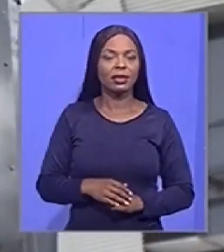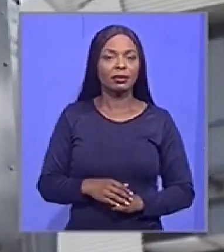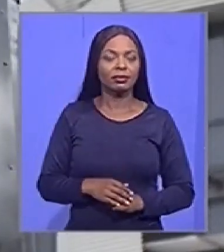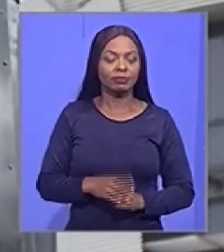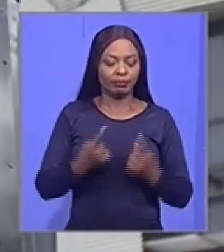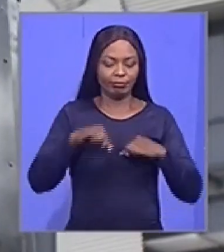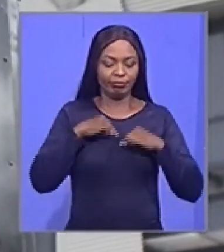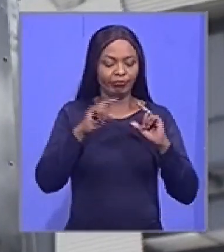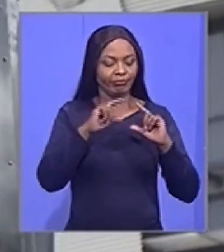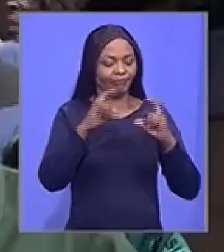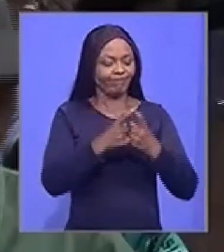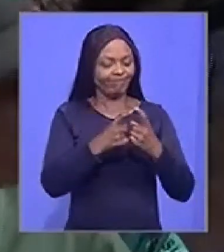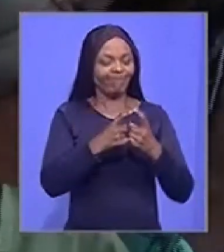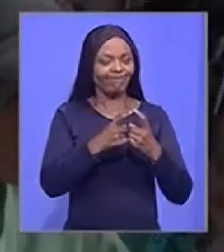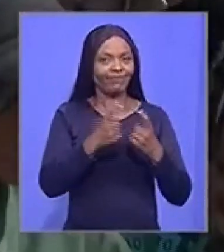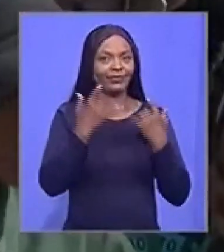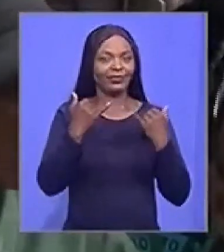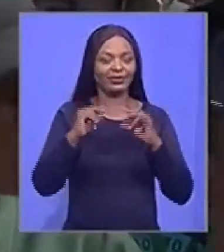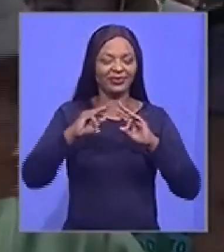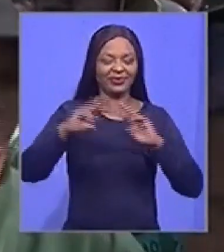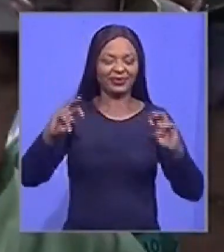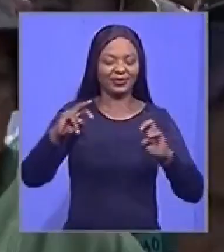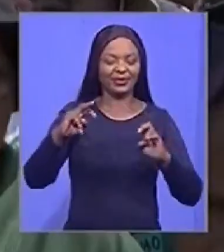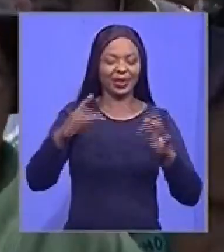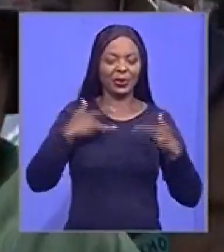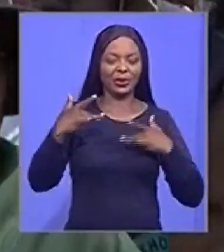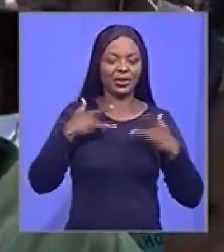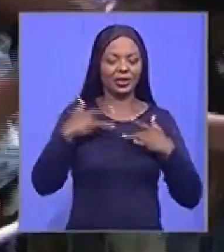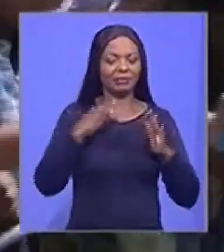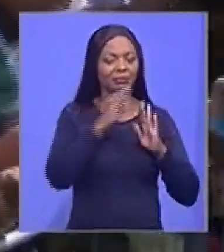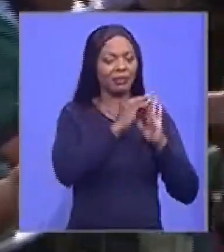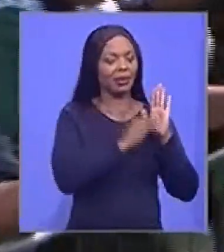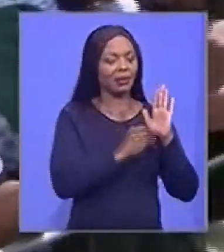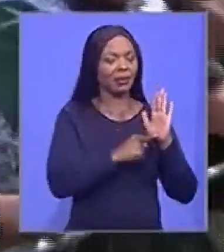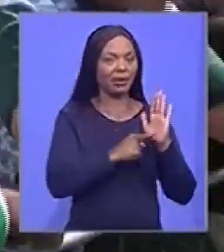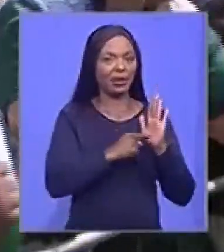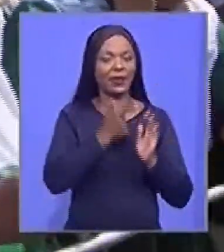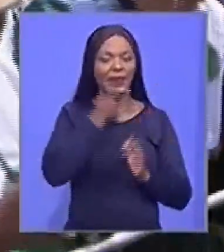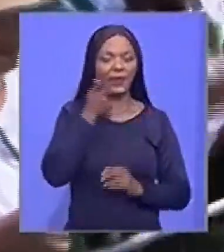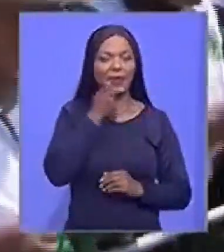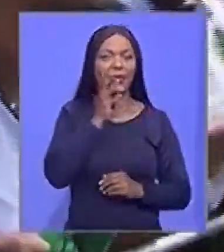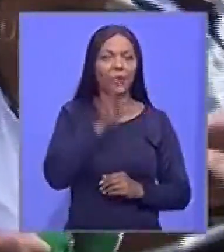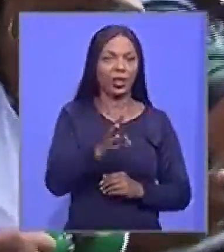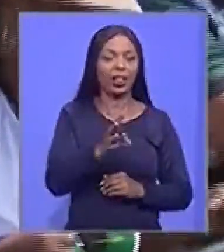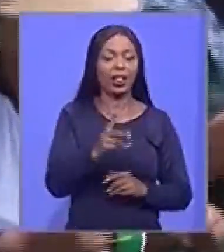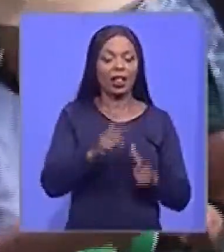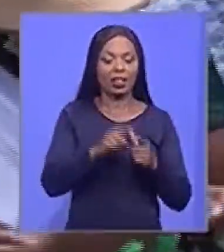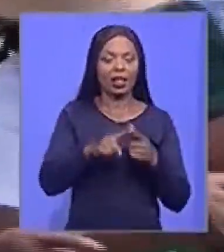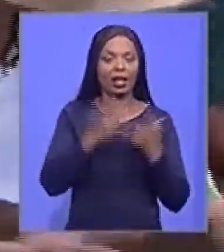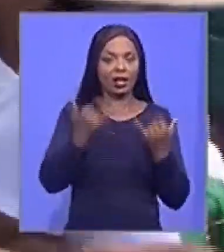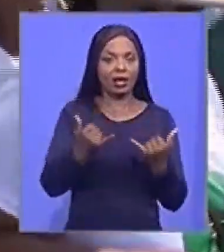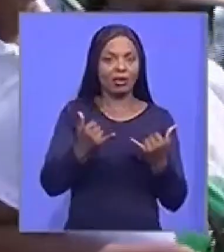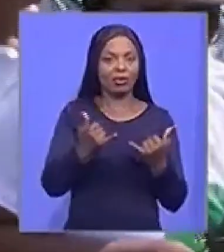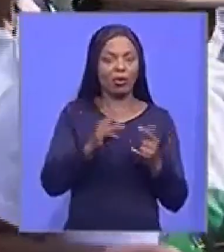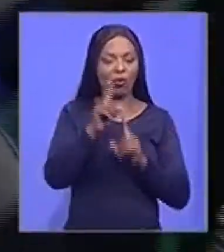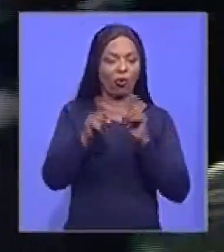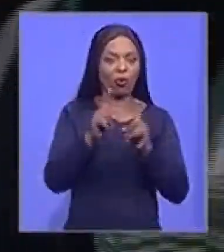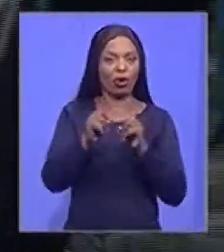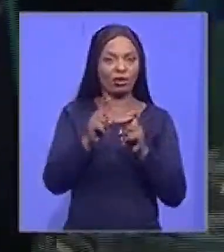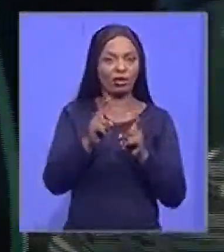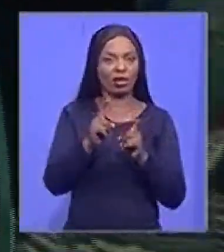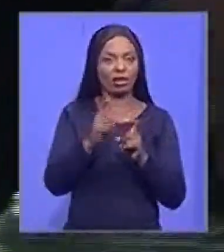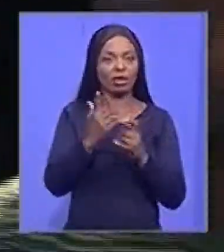the Commission, be dealing with issues concerning the ballot very shortly, and we will deal with those questions very